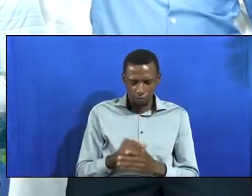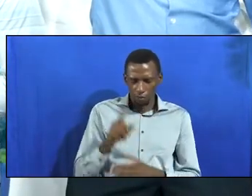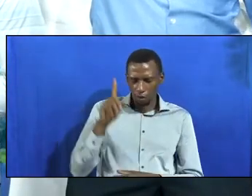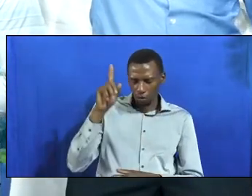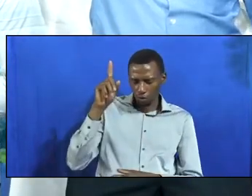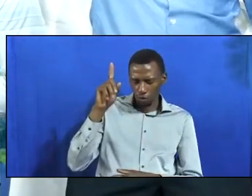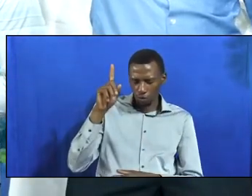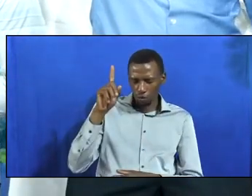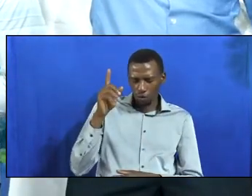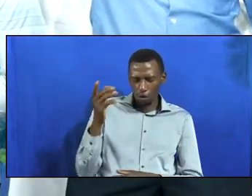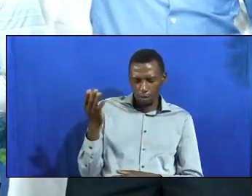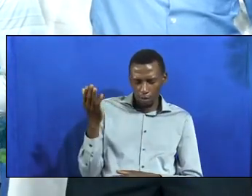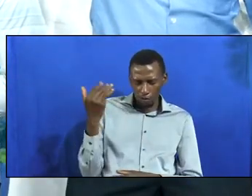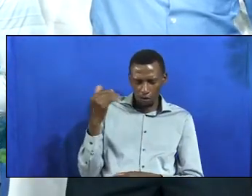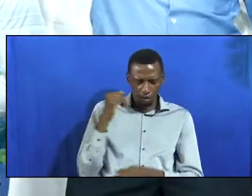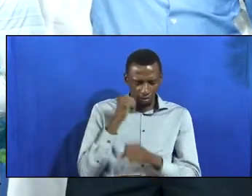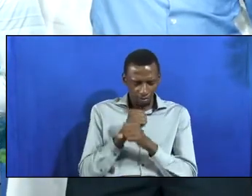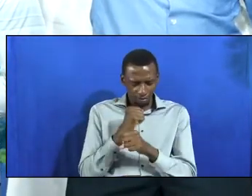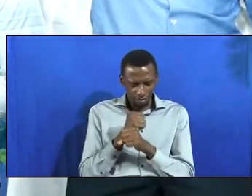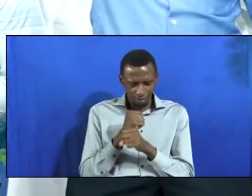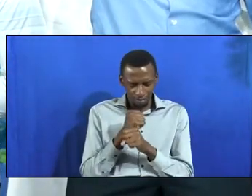You did a brilliant